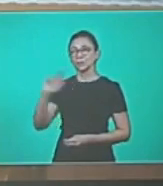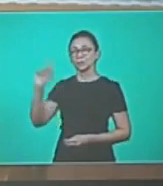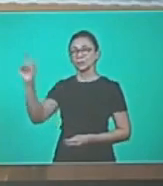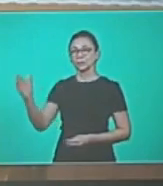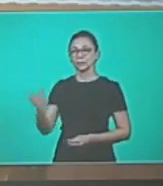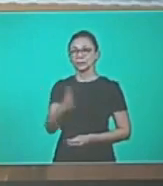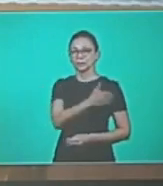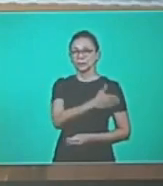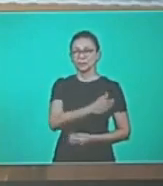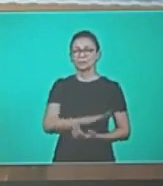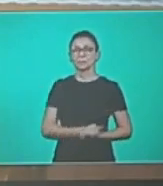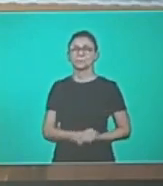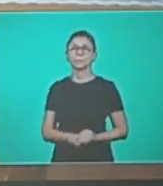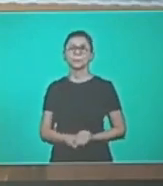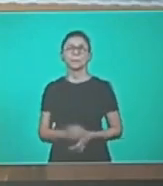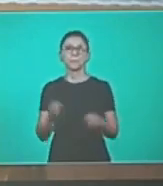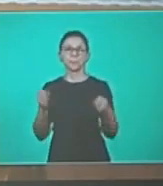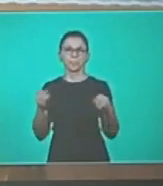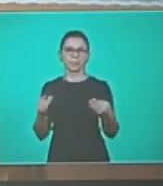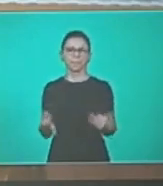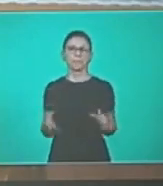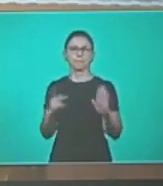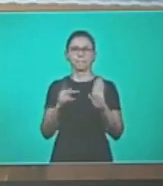Let's go to the